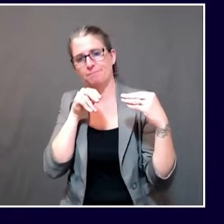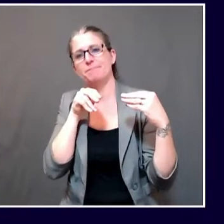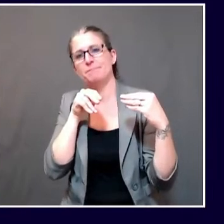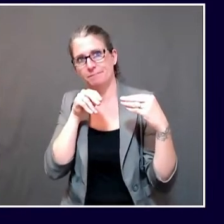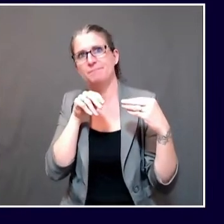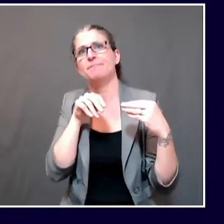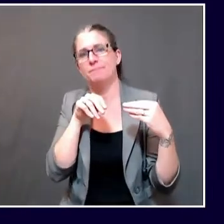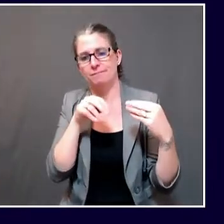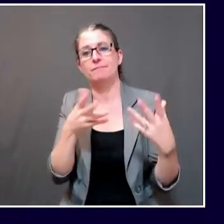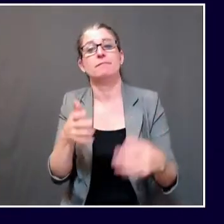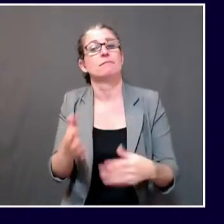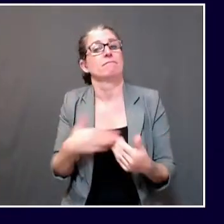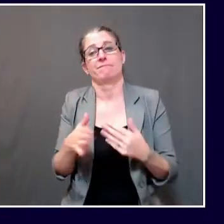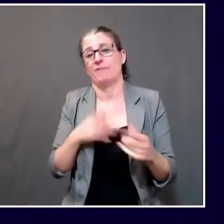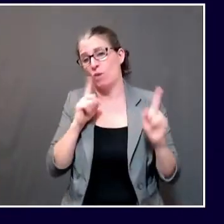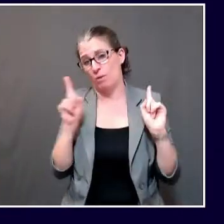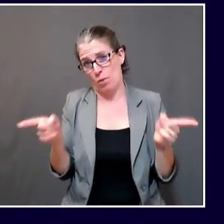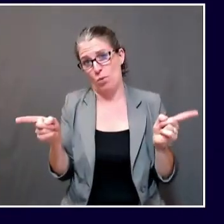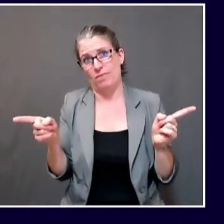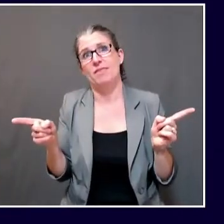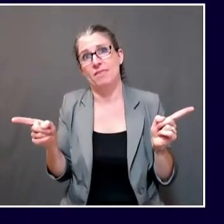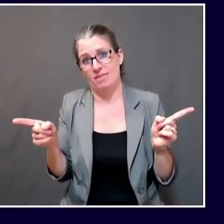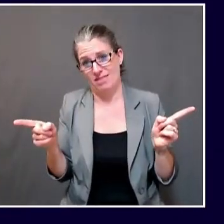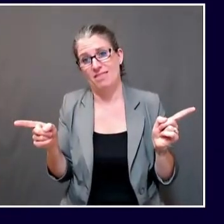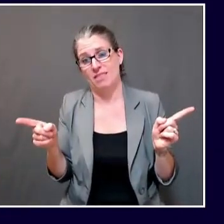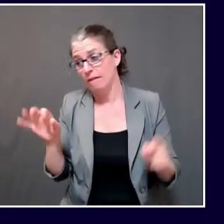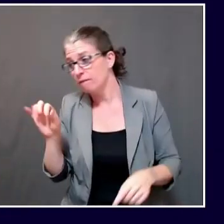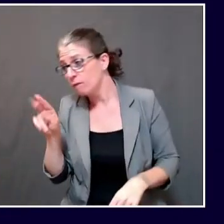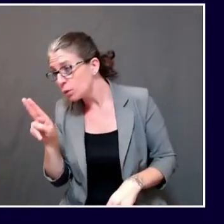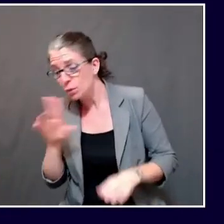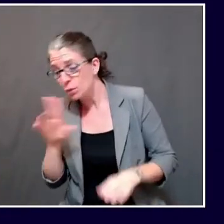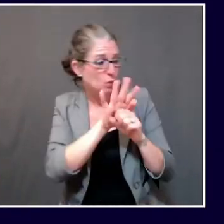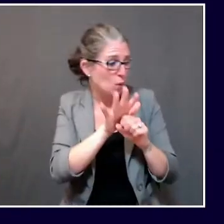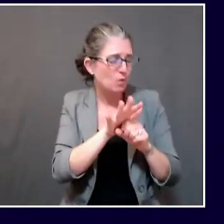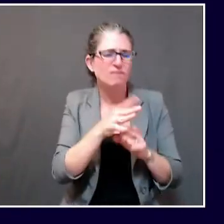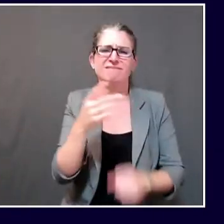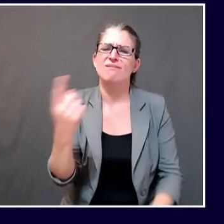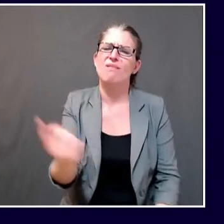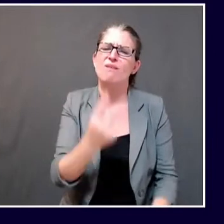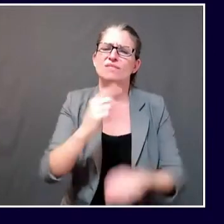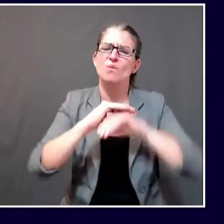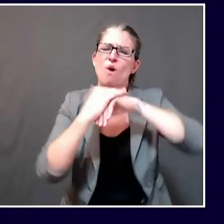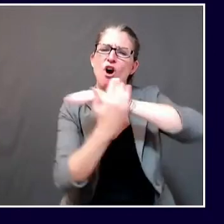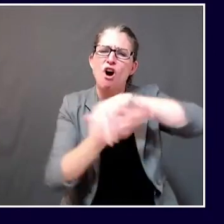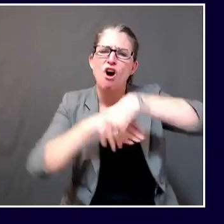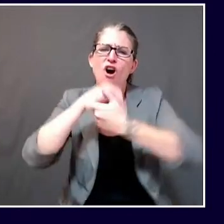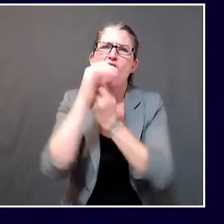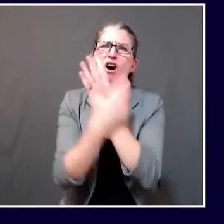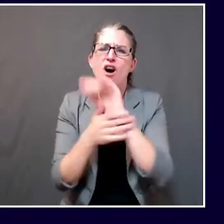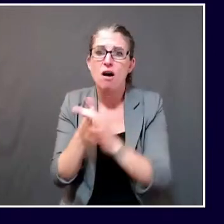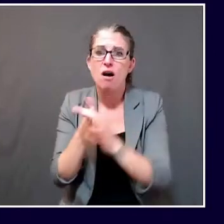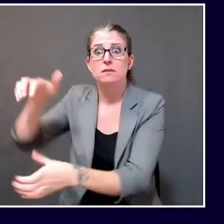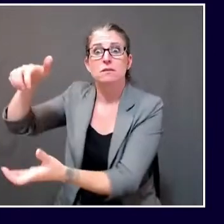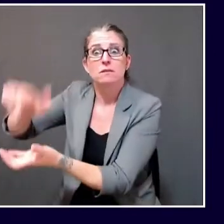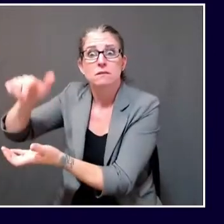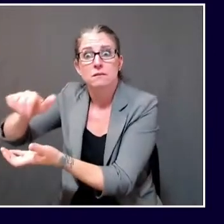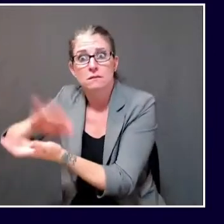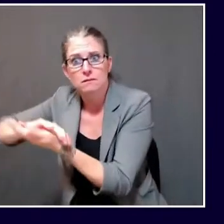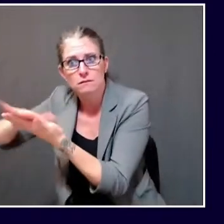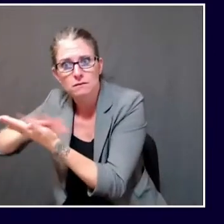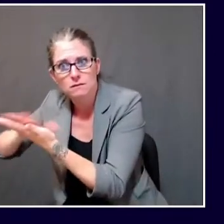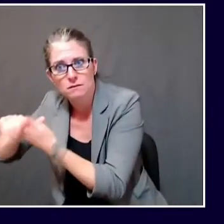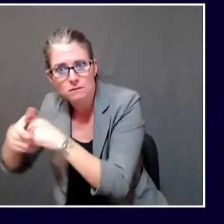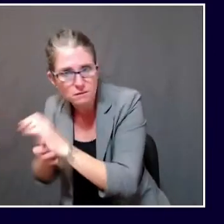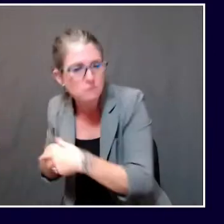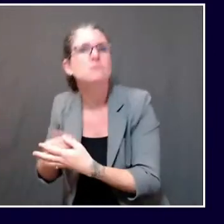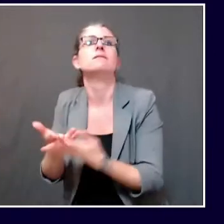or the use of hand sanitizer can significantly reduce that likelihood. That is probably one reason we haven't seen outbreaks,